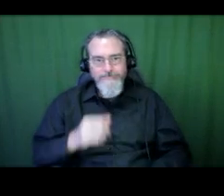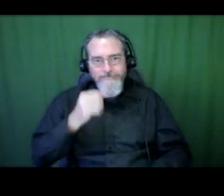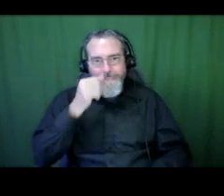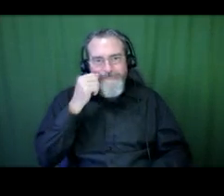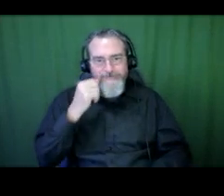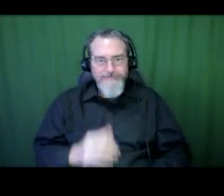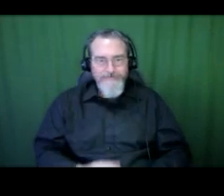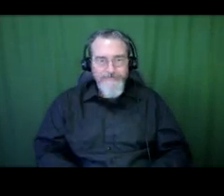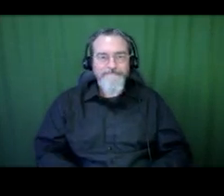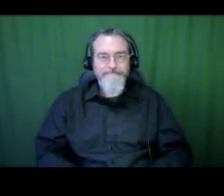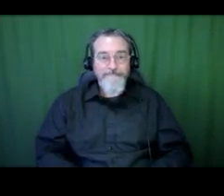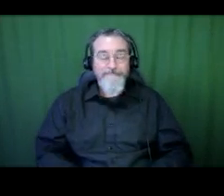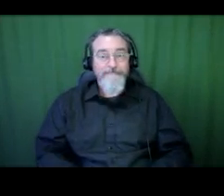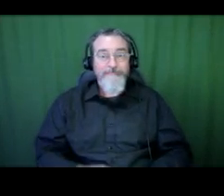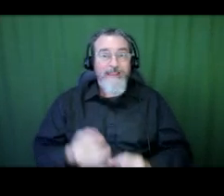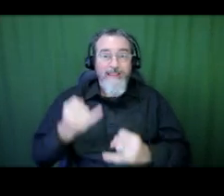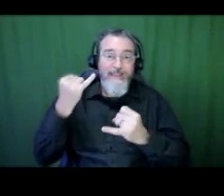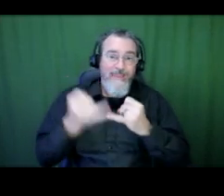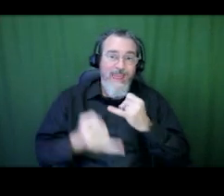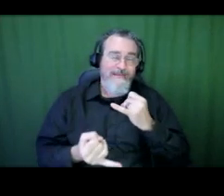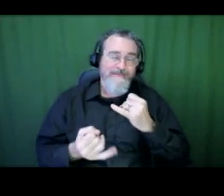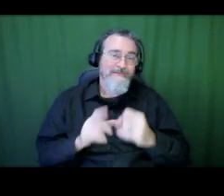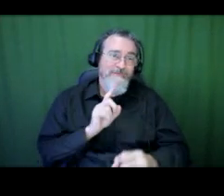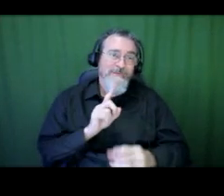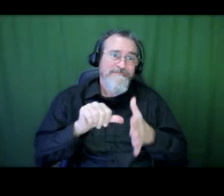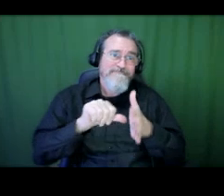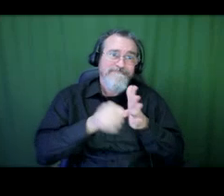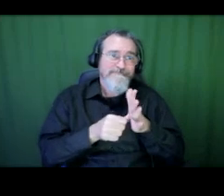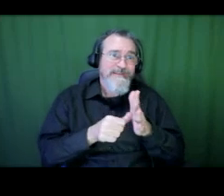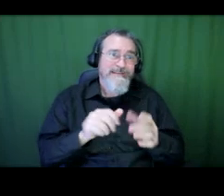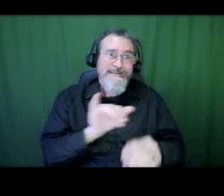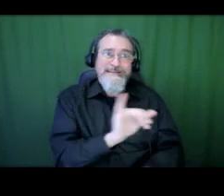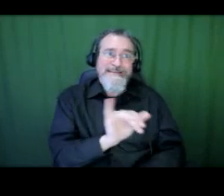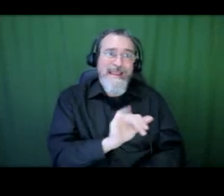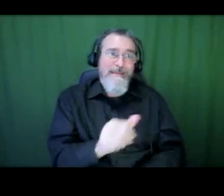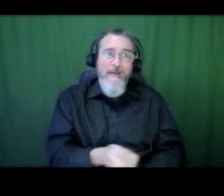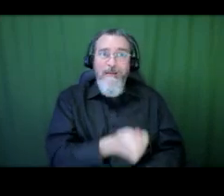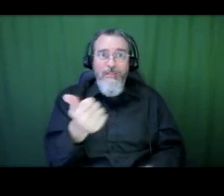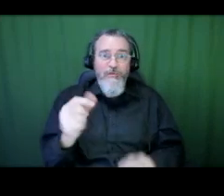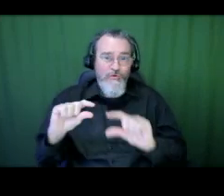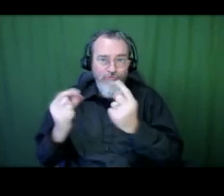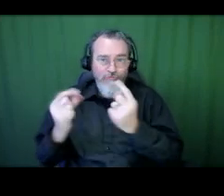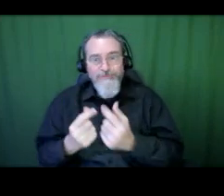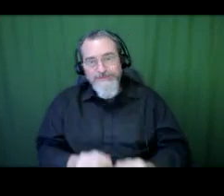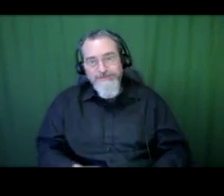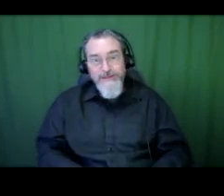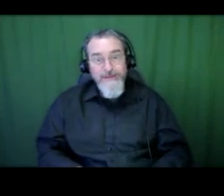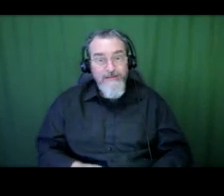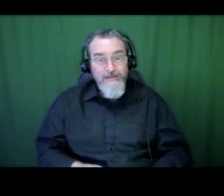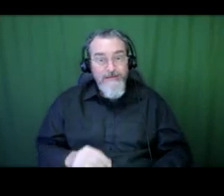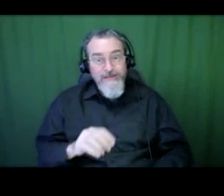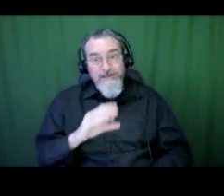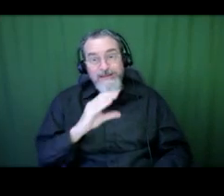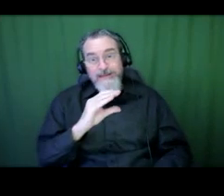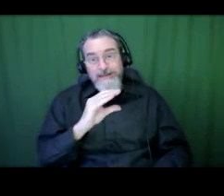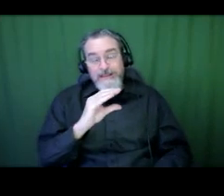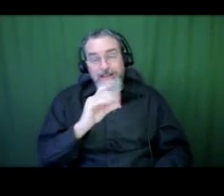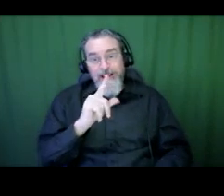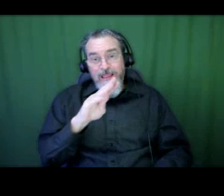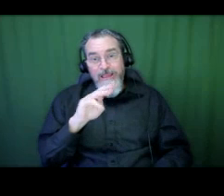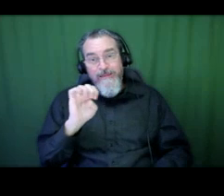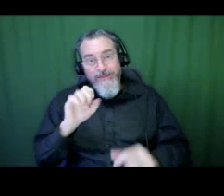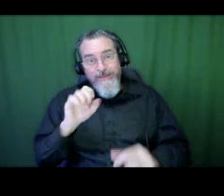And lastly, kind of reiterating what a lot of other groups have said, in order to build a climate resilient communities, you need climate ready workforce. That's not only supported